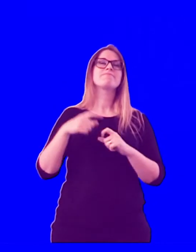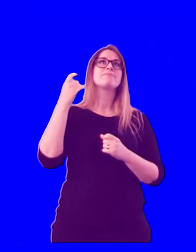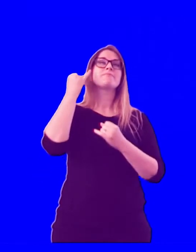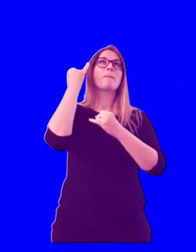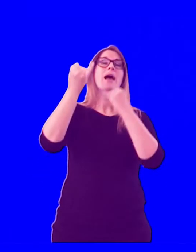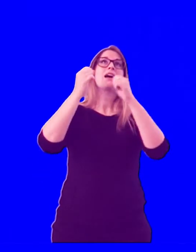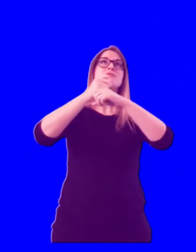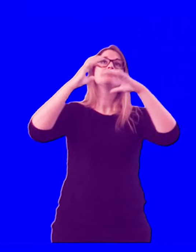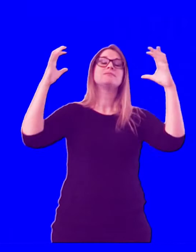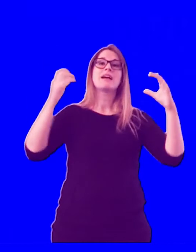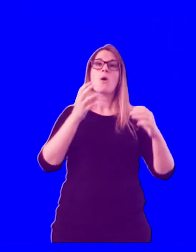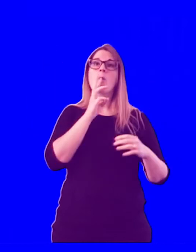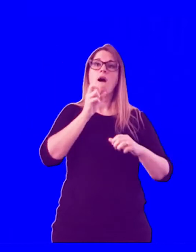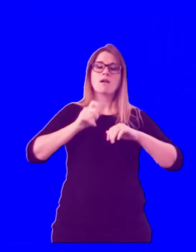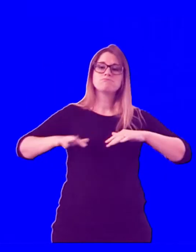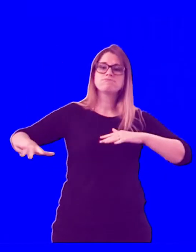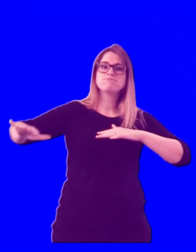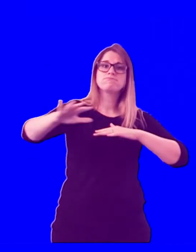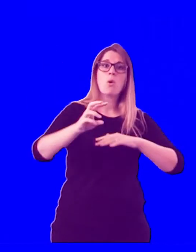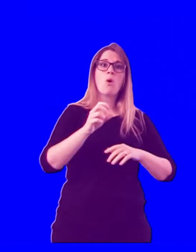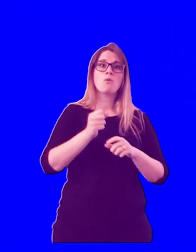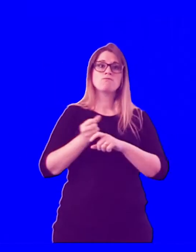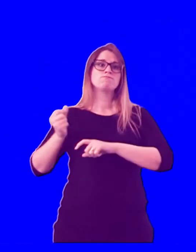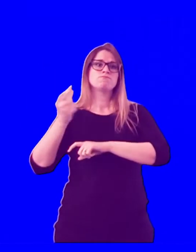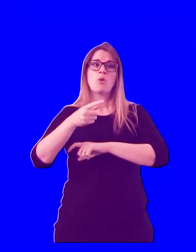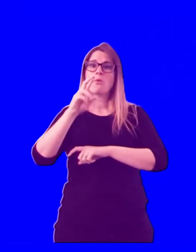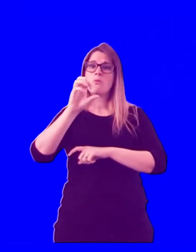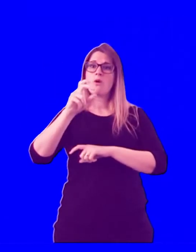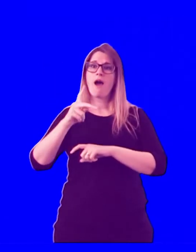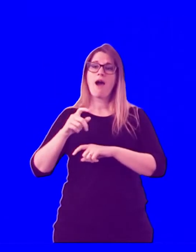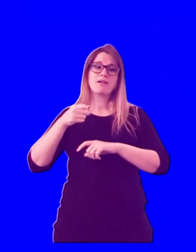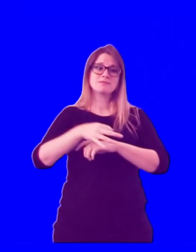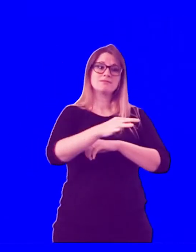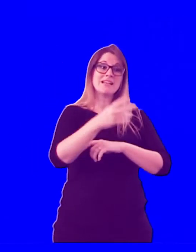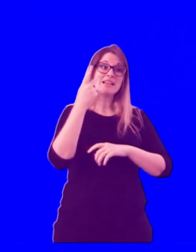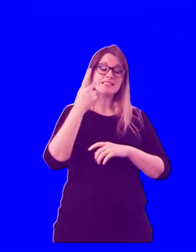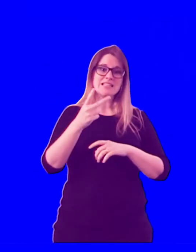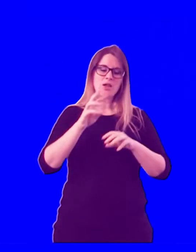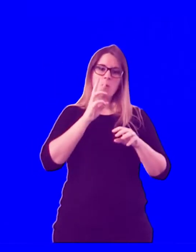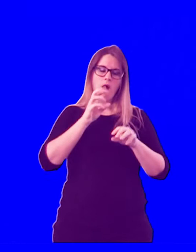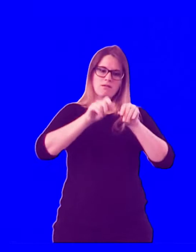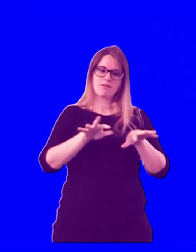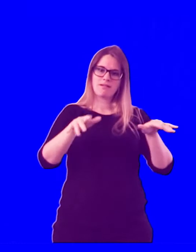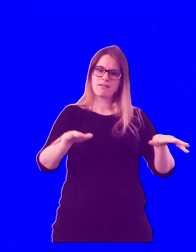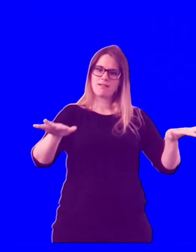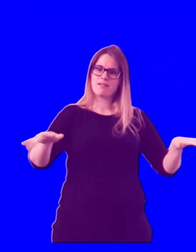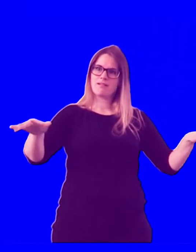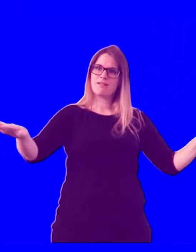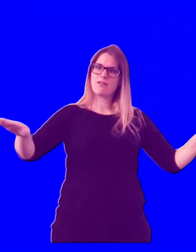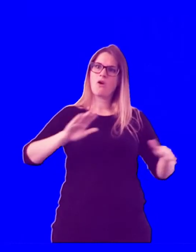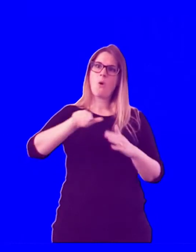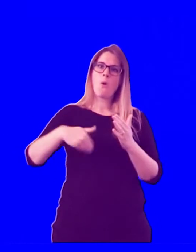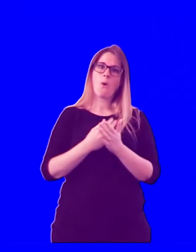imagine a big, beautiful lake and then a rock being thrown into that lake, and then seeing and feeling those ripples spread across the